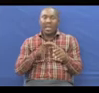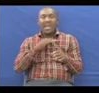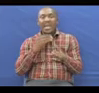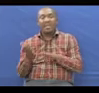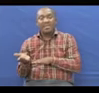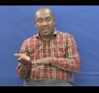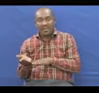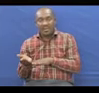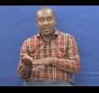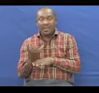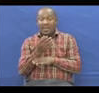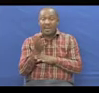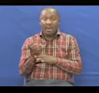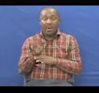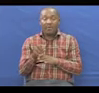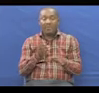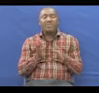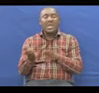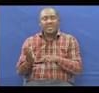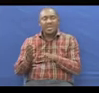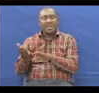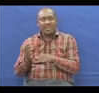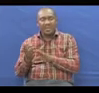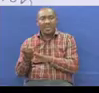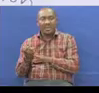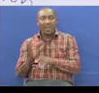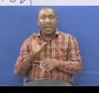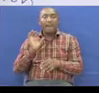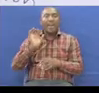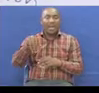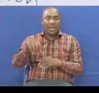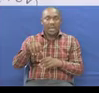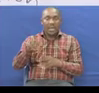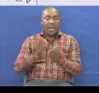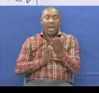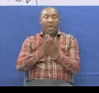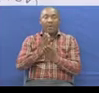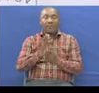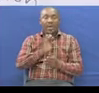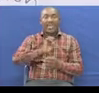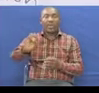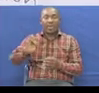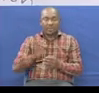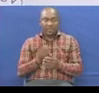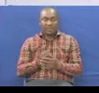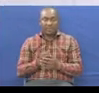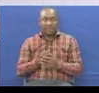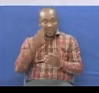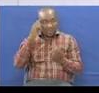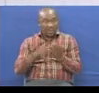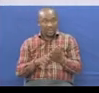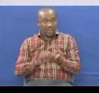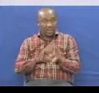of death per year per thousand of the populations, again, it can lead to the change in populations. Then I said here it